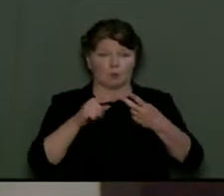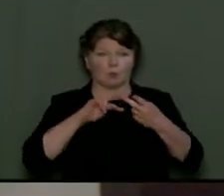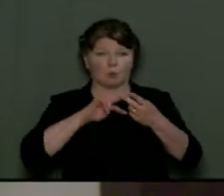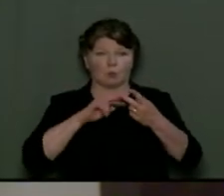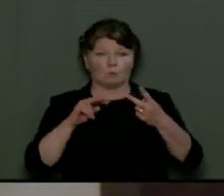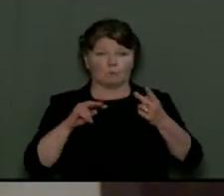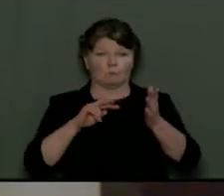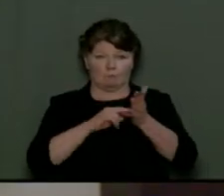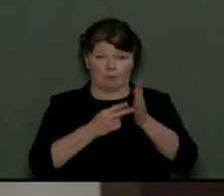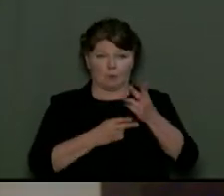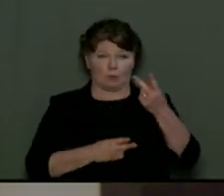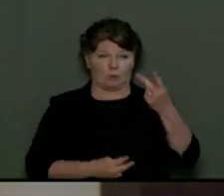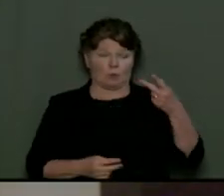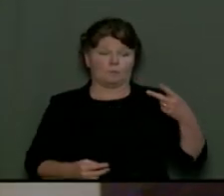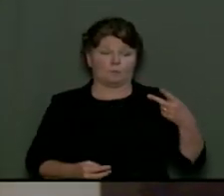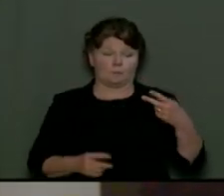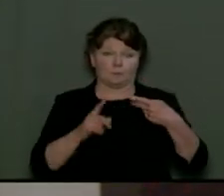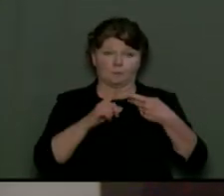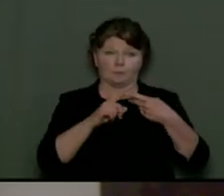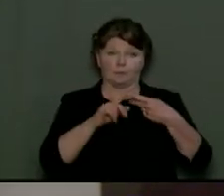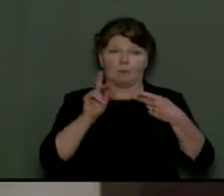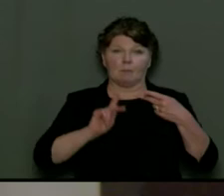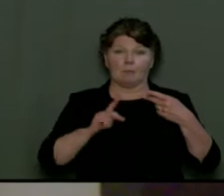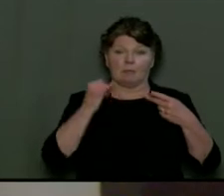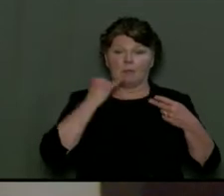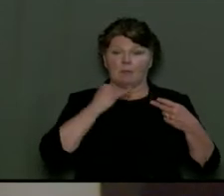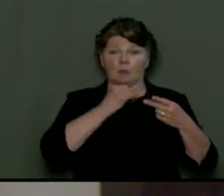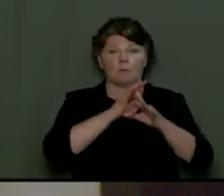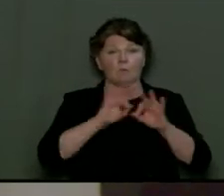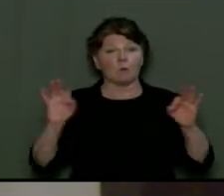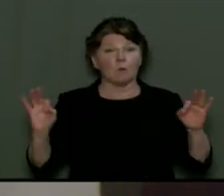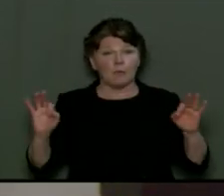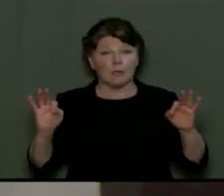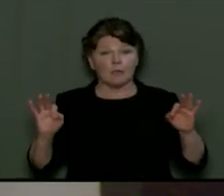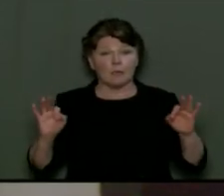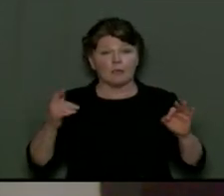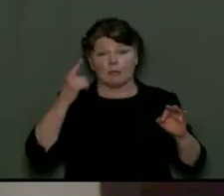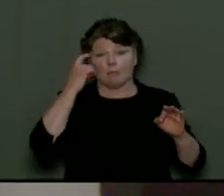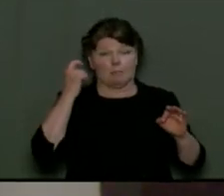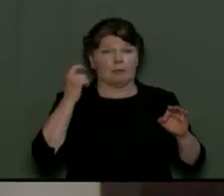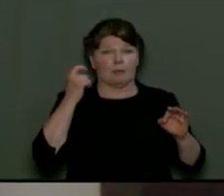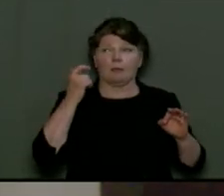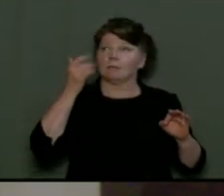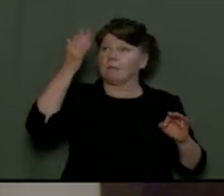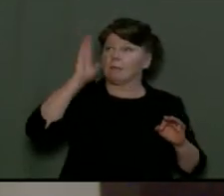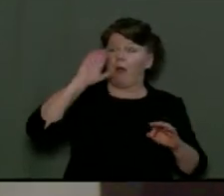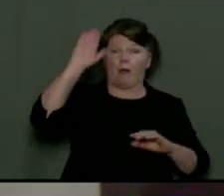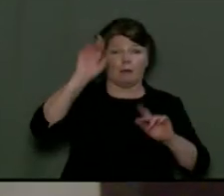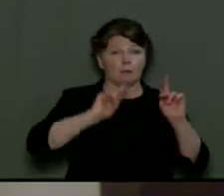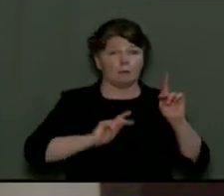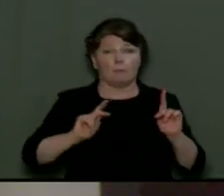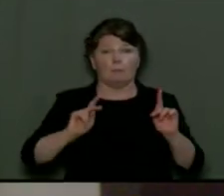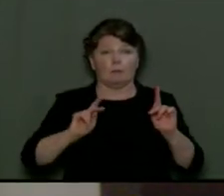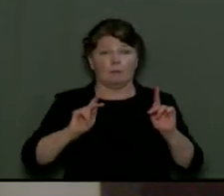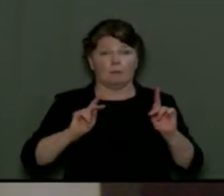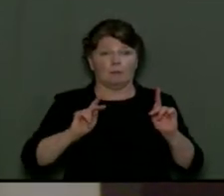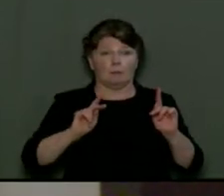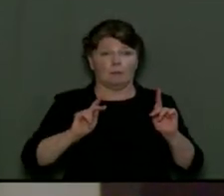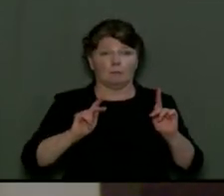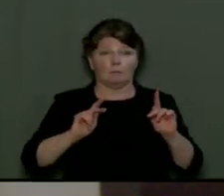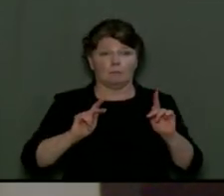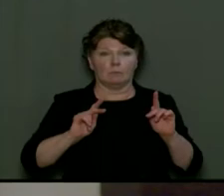It meant that the people of Israel were free because they were God's people, and it